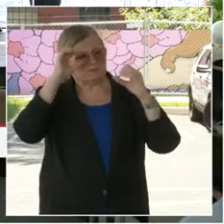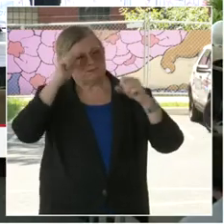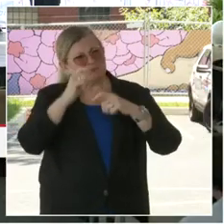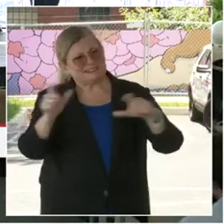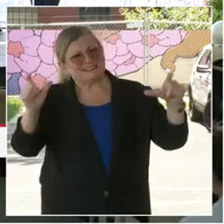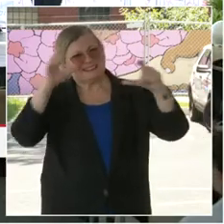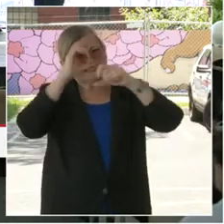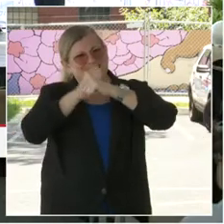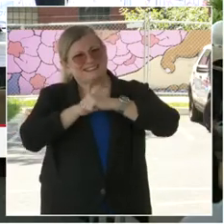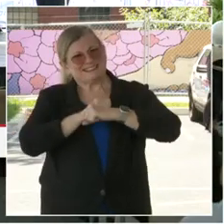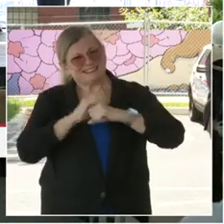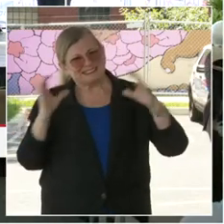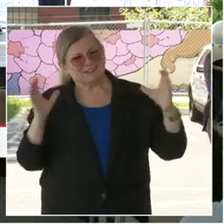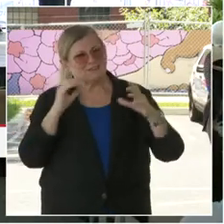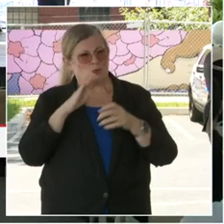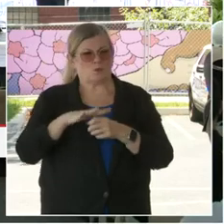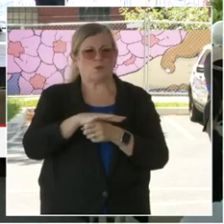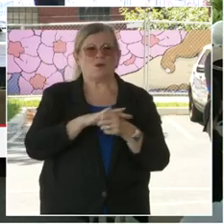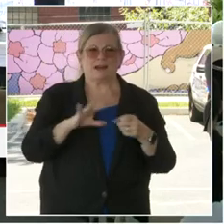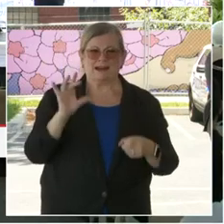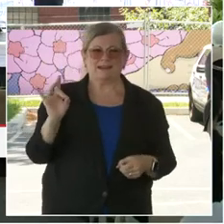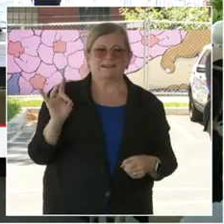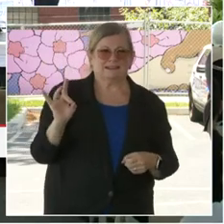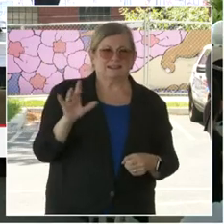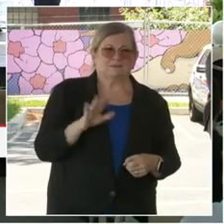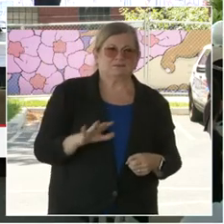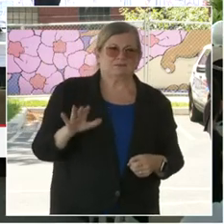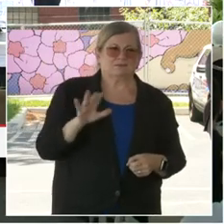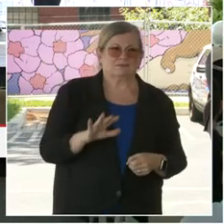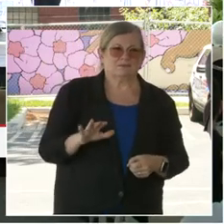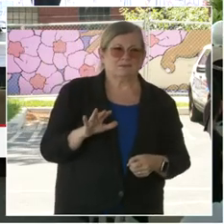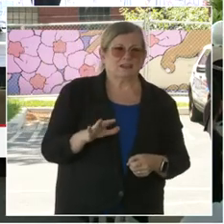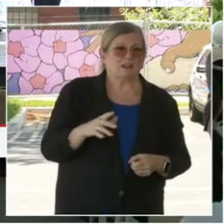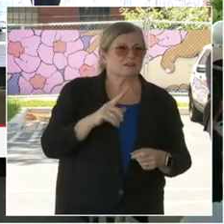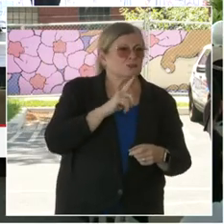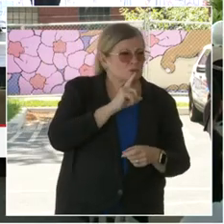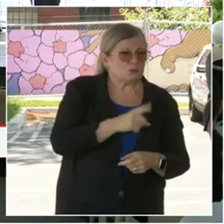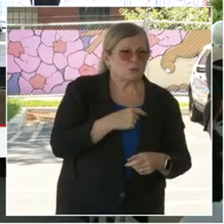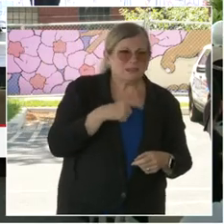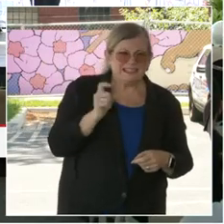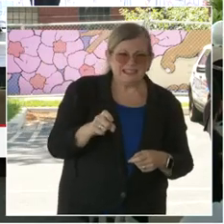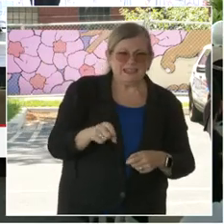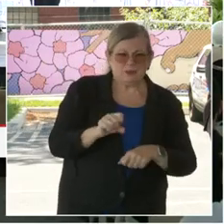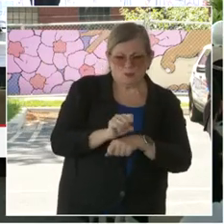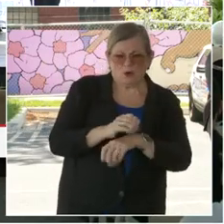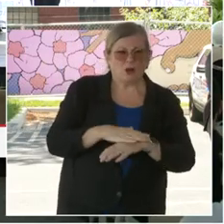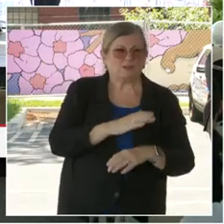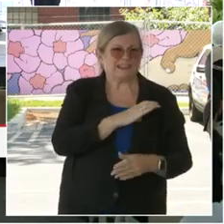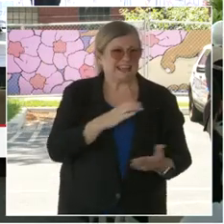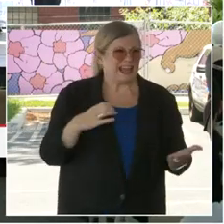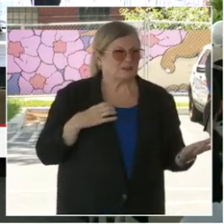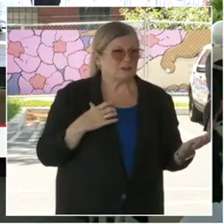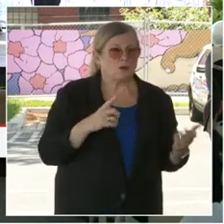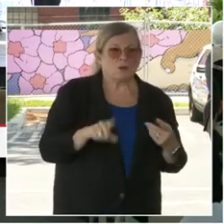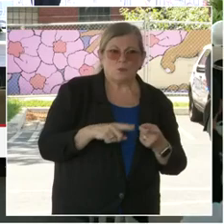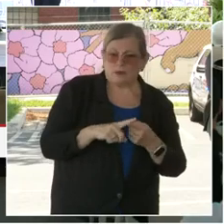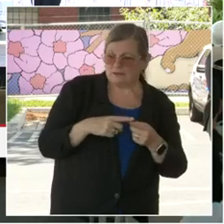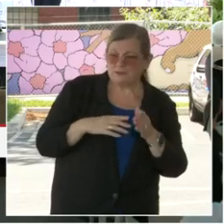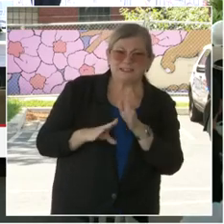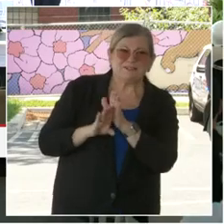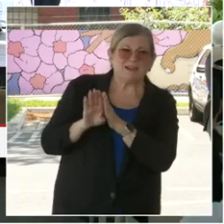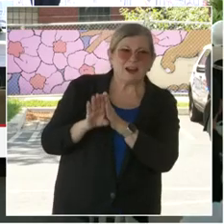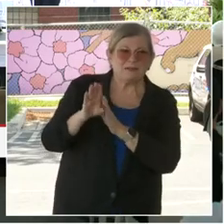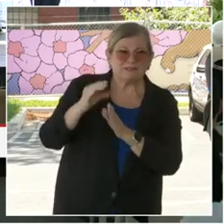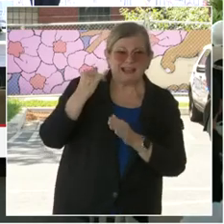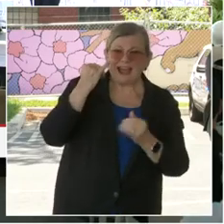And it's also true that we need leadership on the council that says when we come up with a big idea that costs a lot